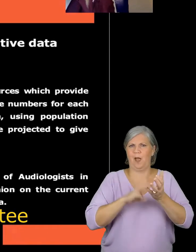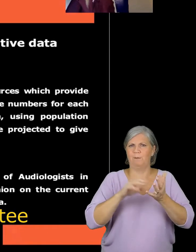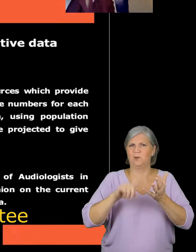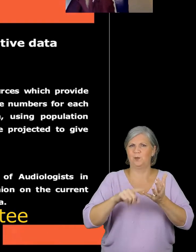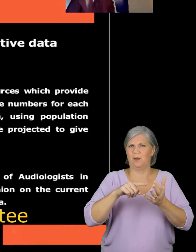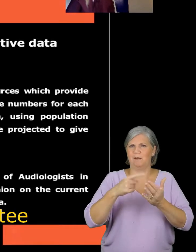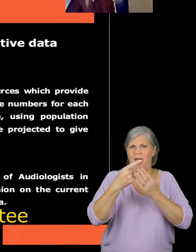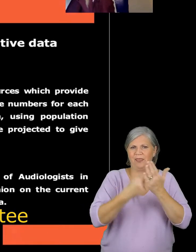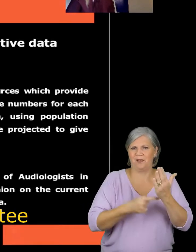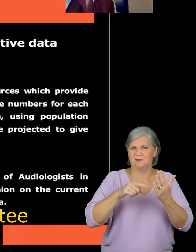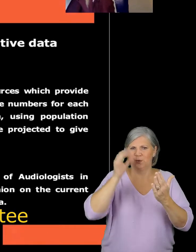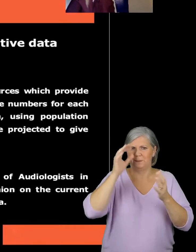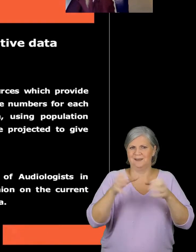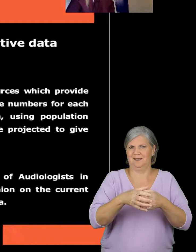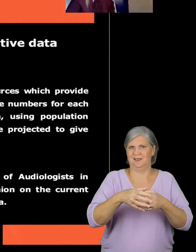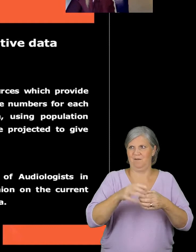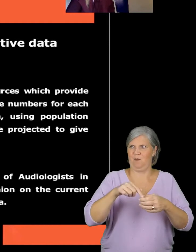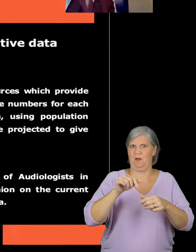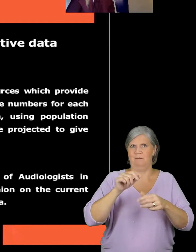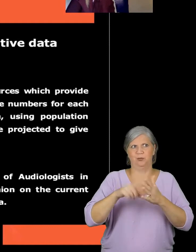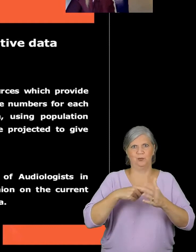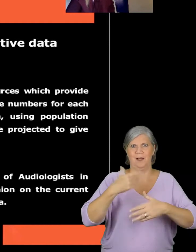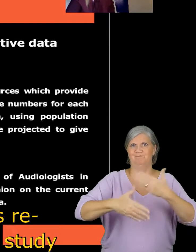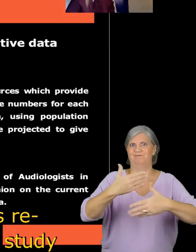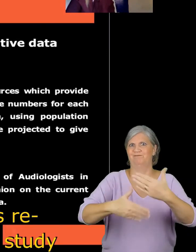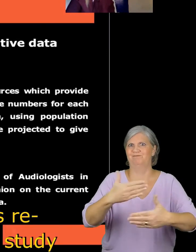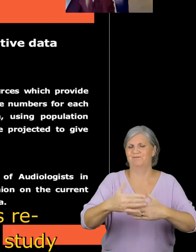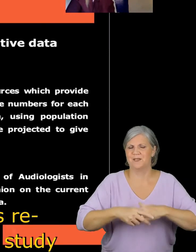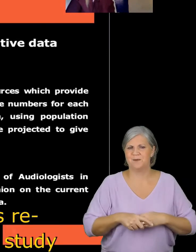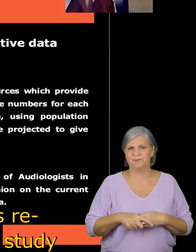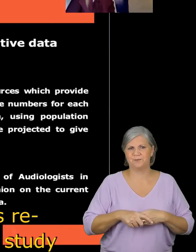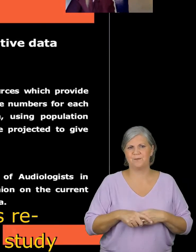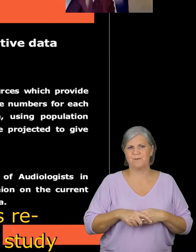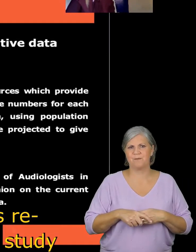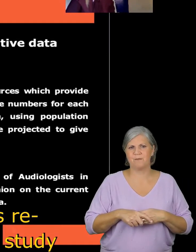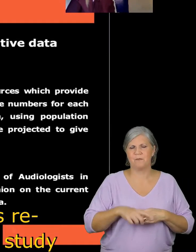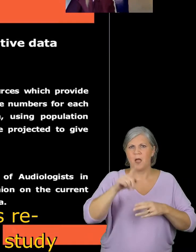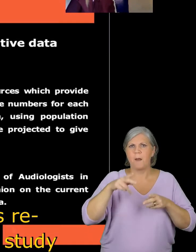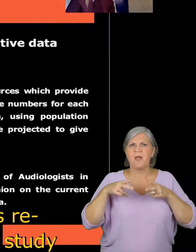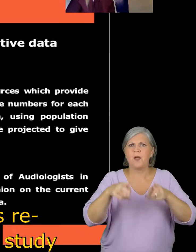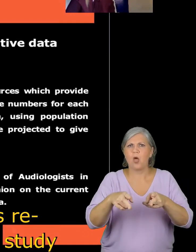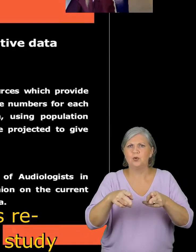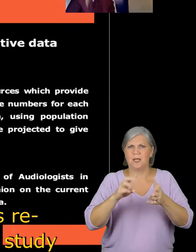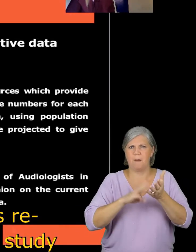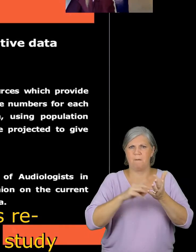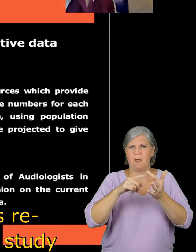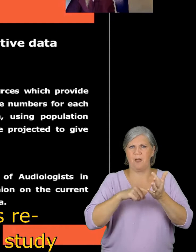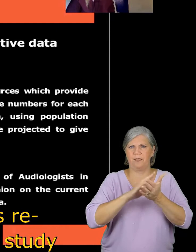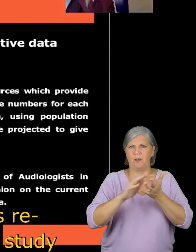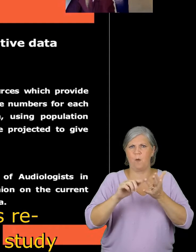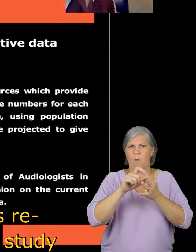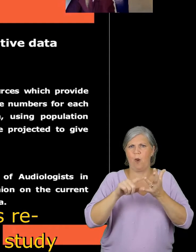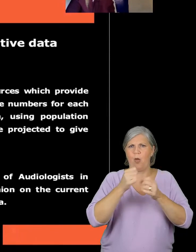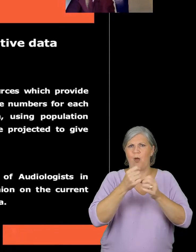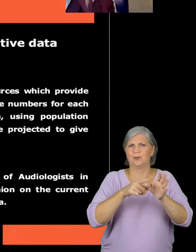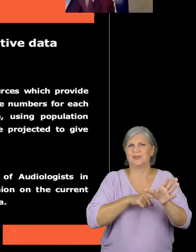Ethics Committee prior to the start of the project. The methodology used. This research was a mixed